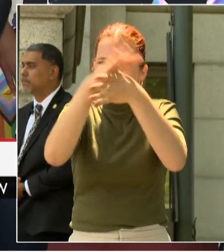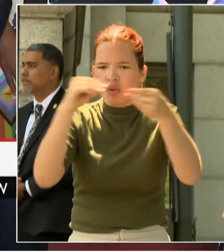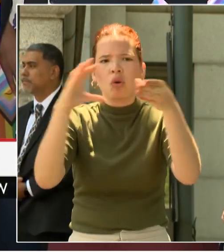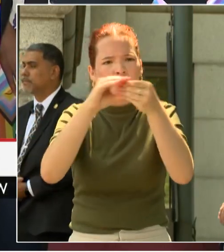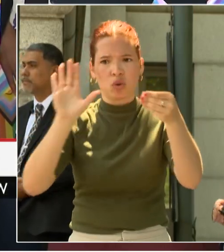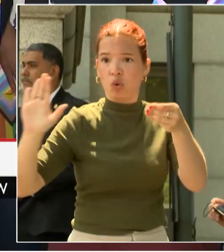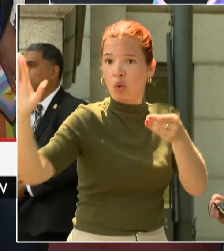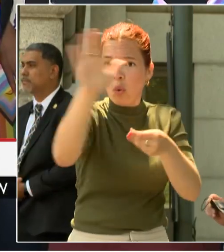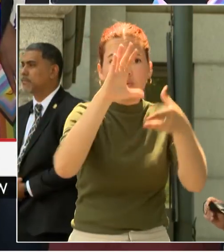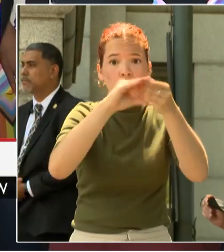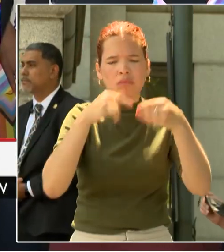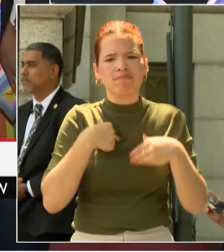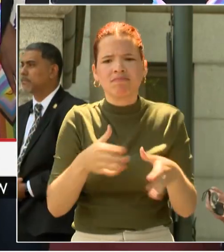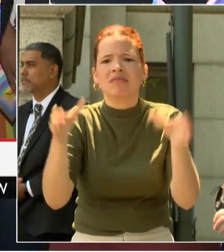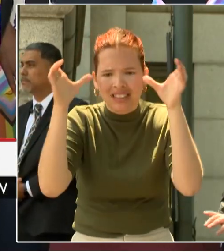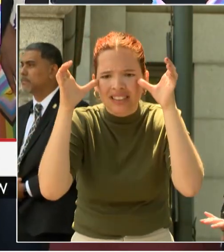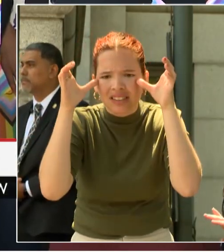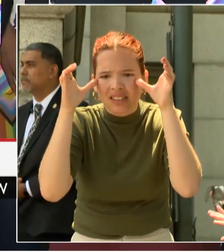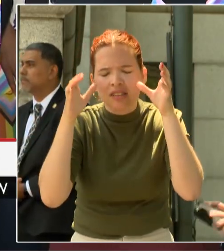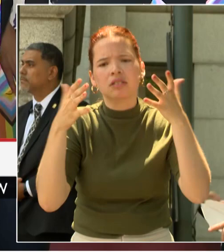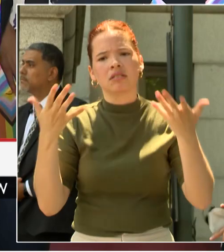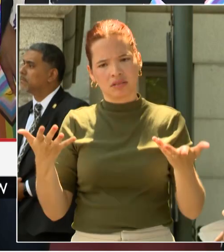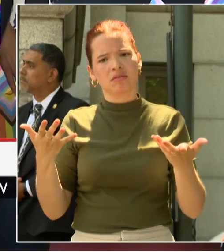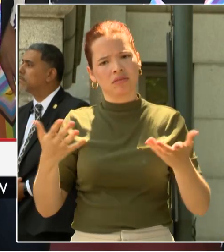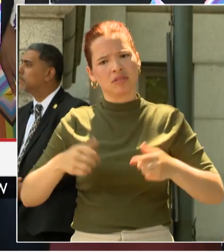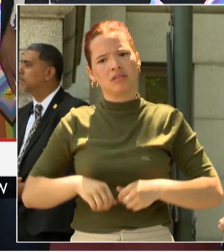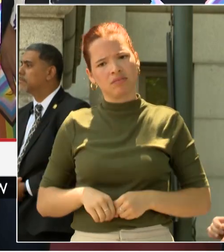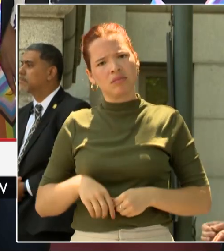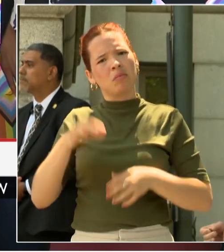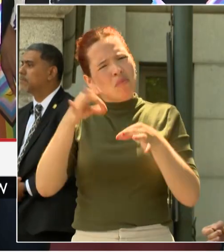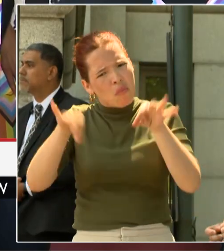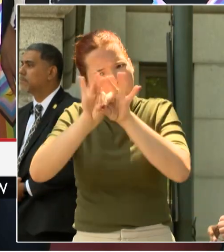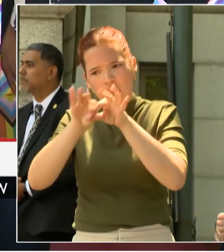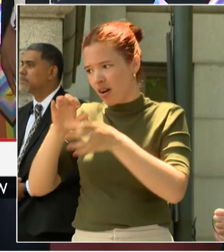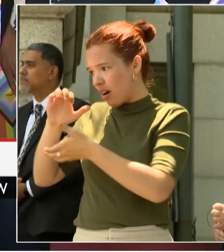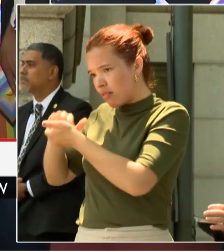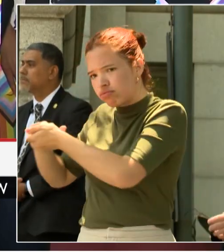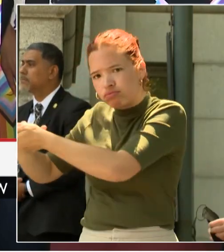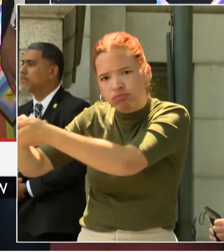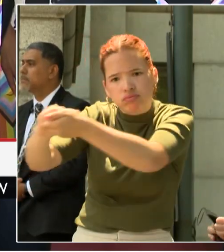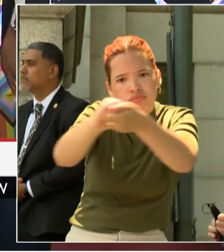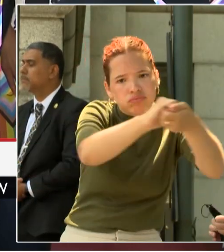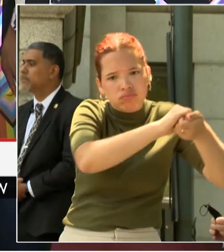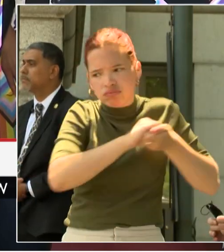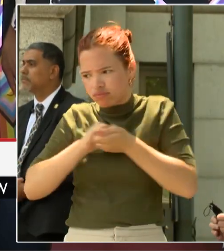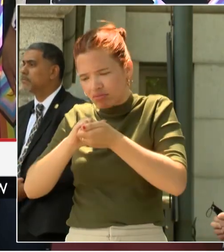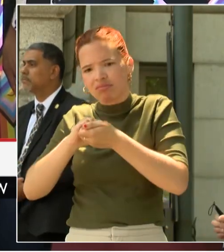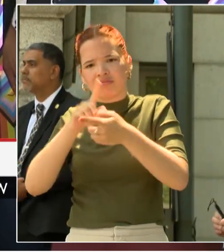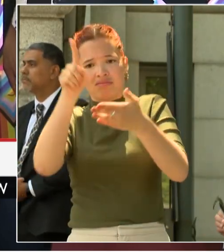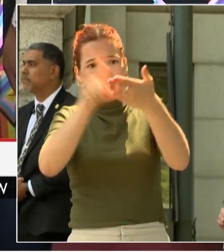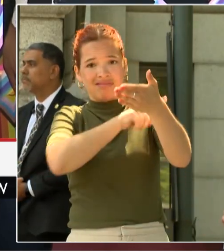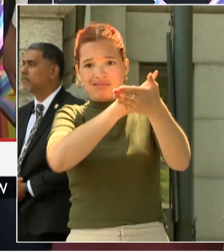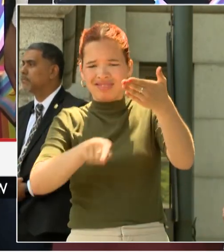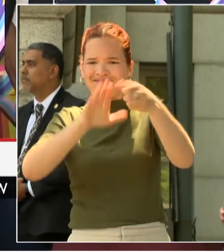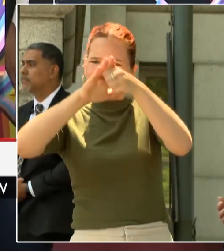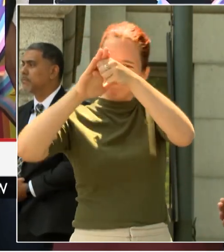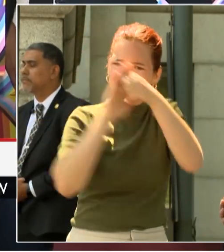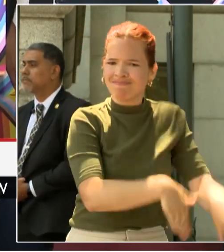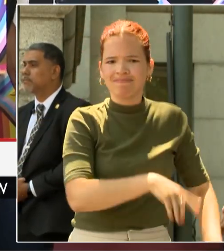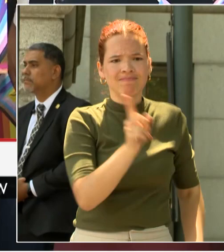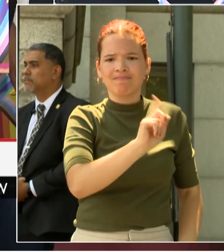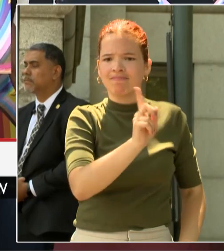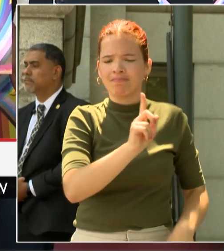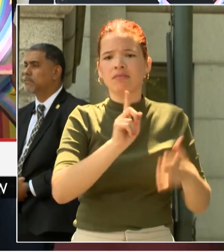us stand together as a united force fighting against discrimination in all of its forms. Dr. King said it best,